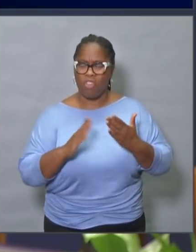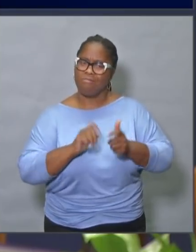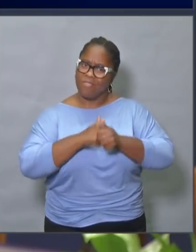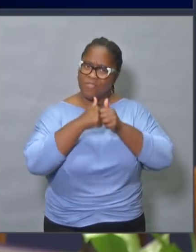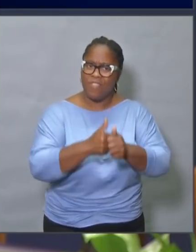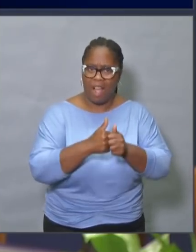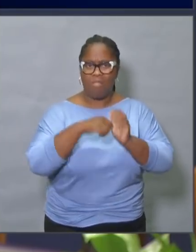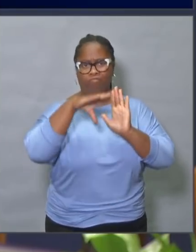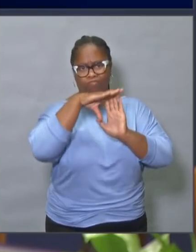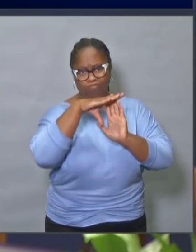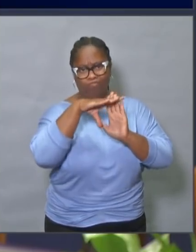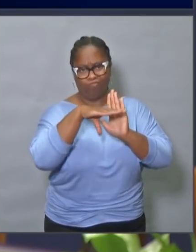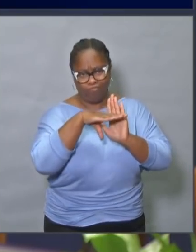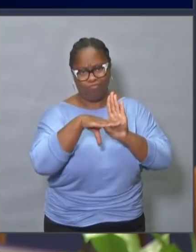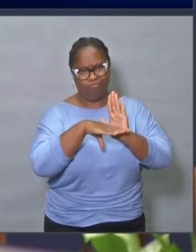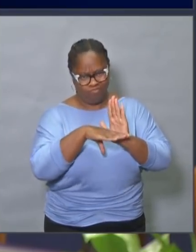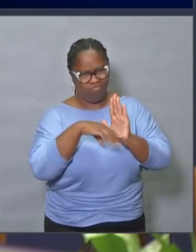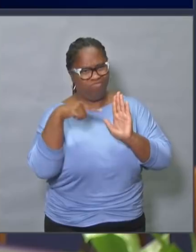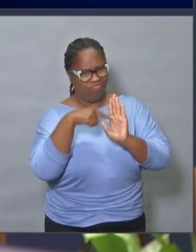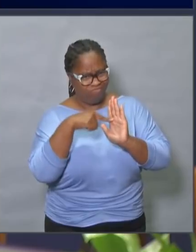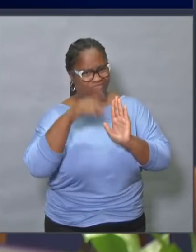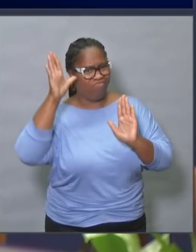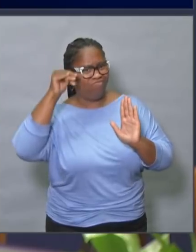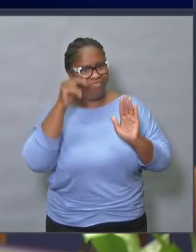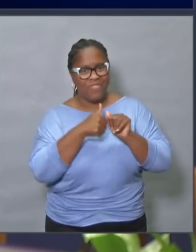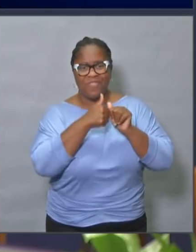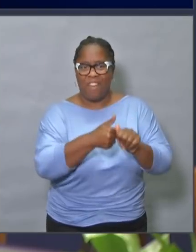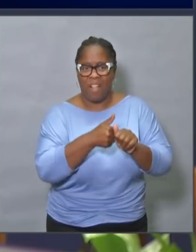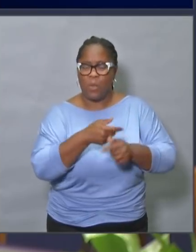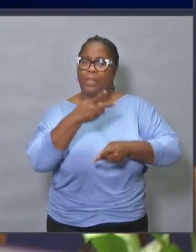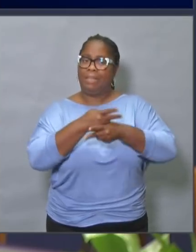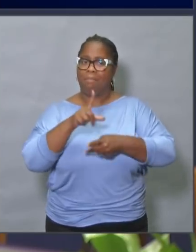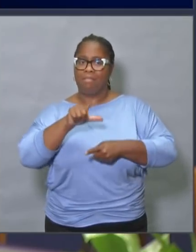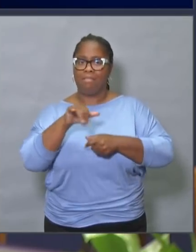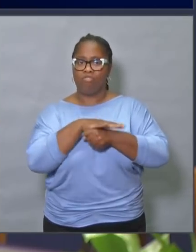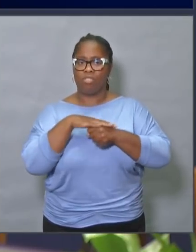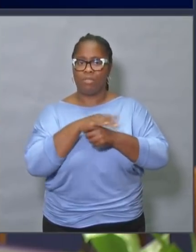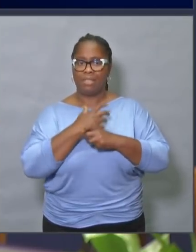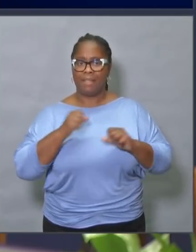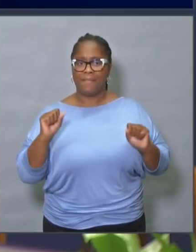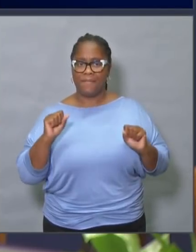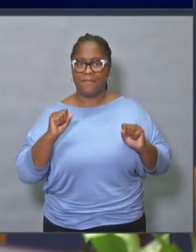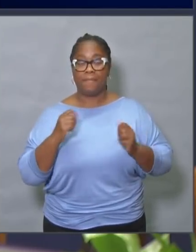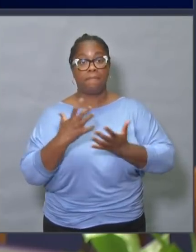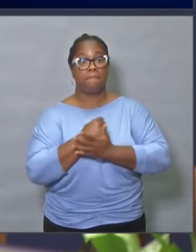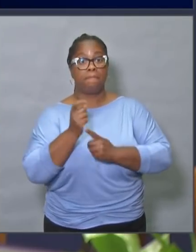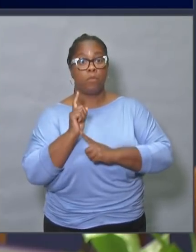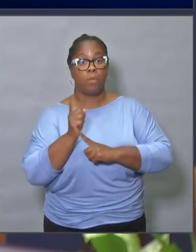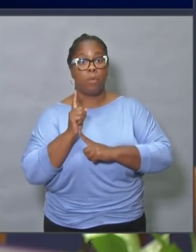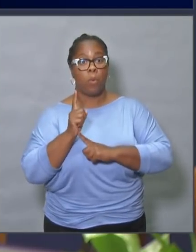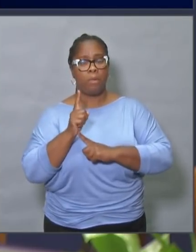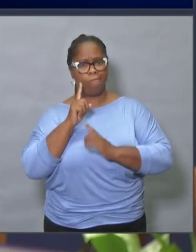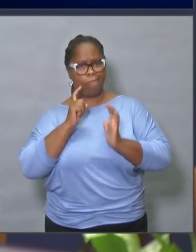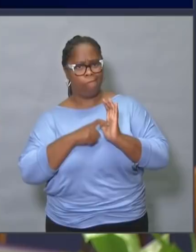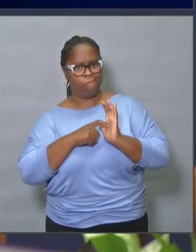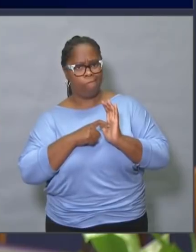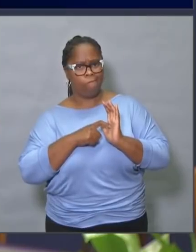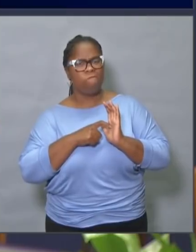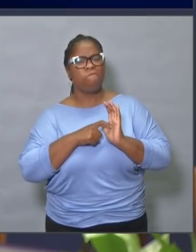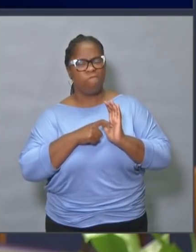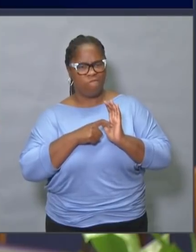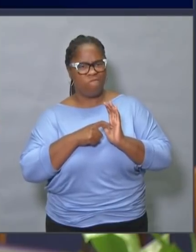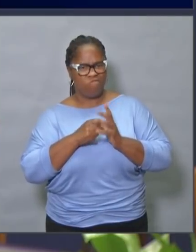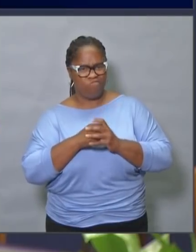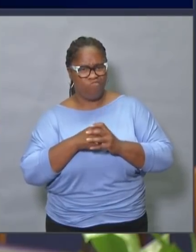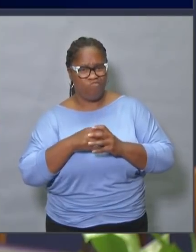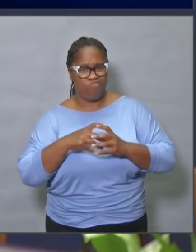officials have put in place to keep Los Angeles County safe. I want to take a moment to take note that there are a growing need